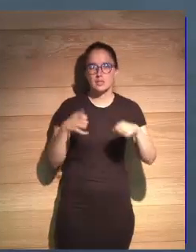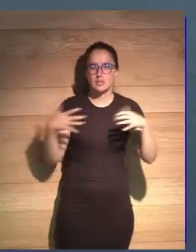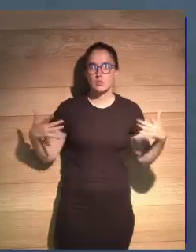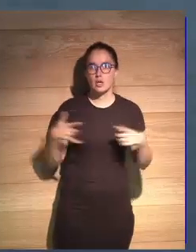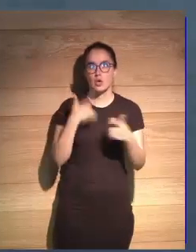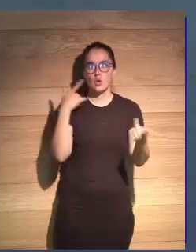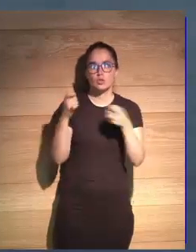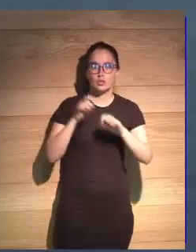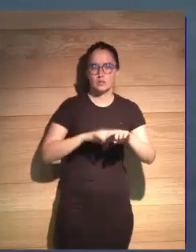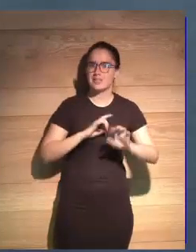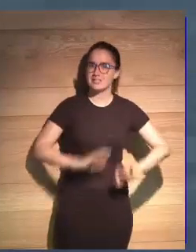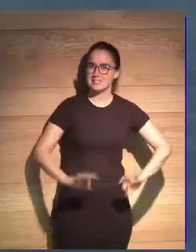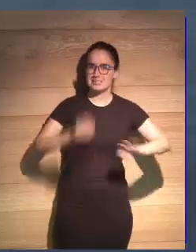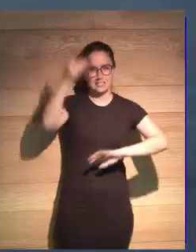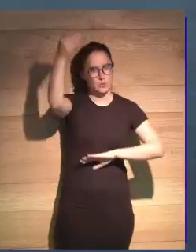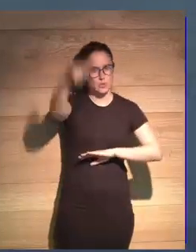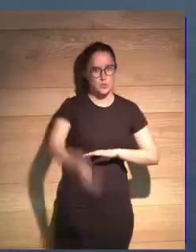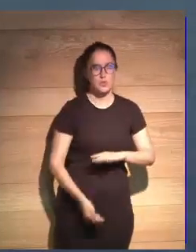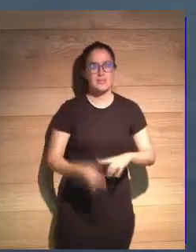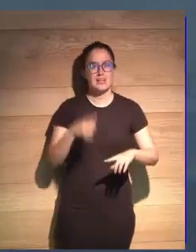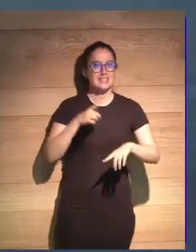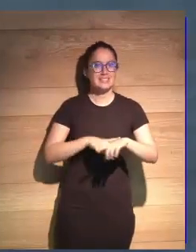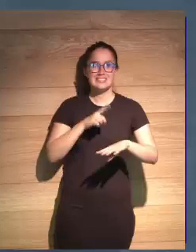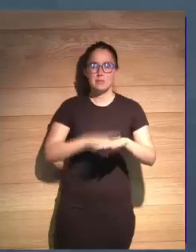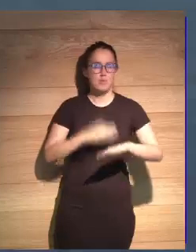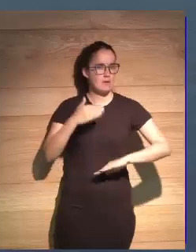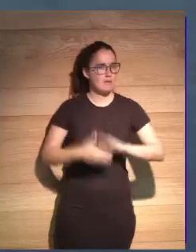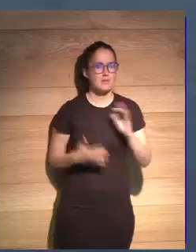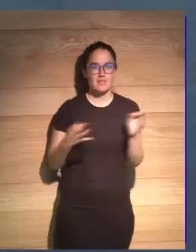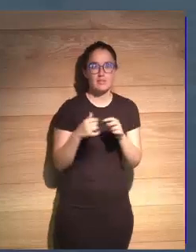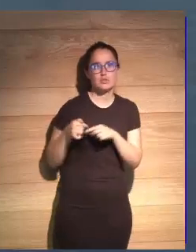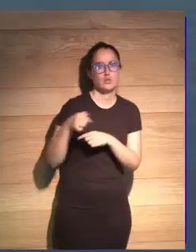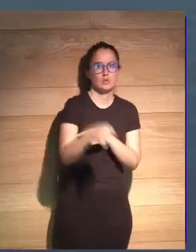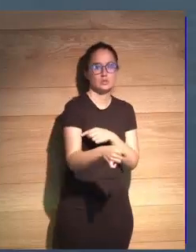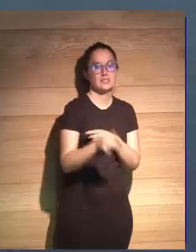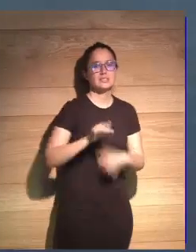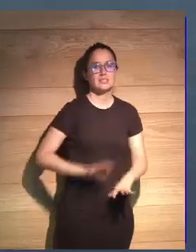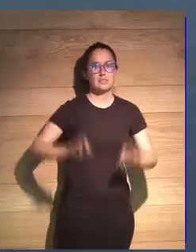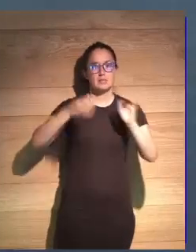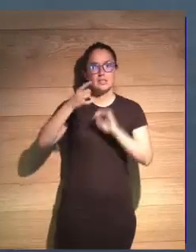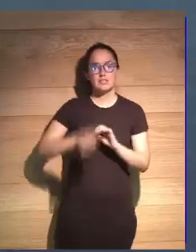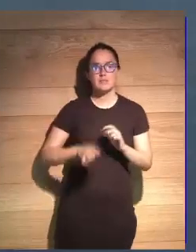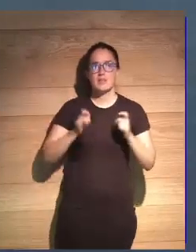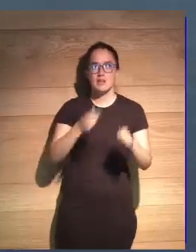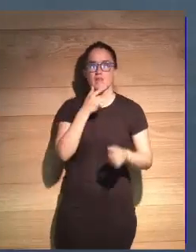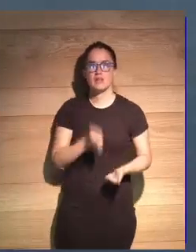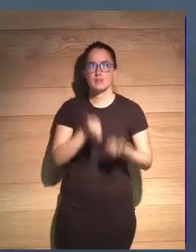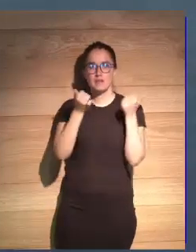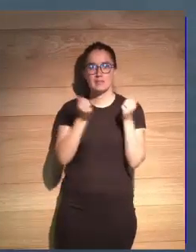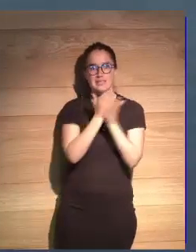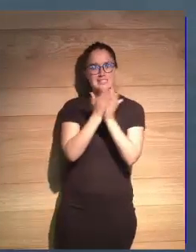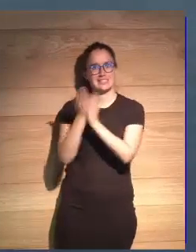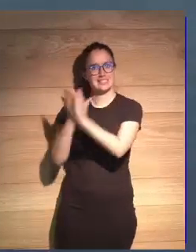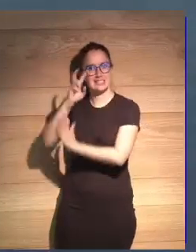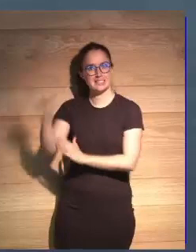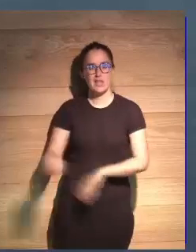you feel deprived of this, and so for this there are many techniques that you can apply, or many methodologies, like restricting time every day, and